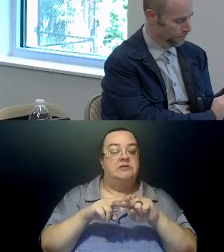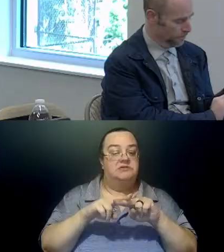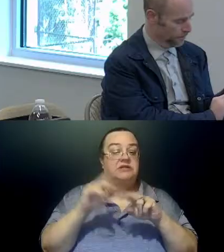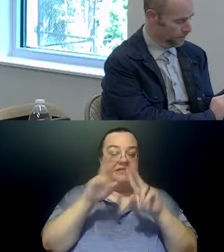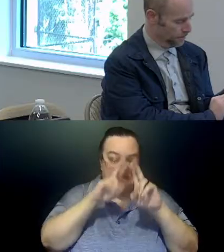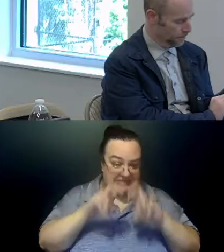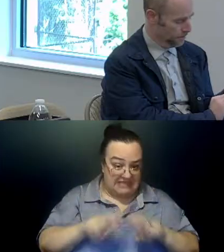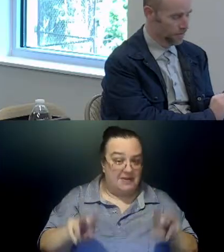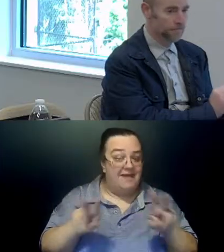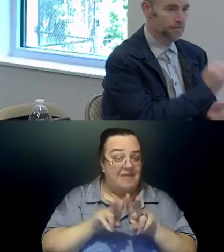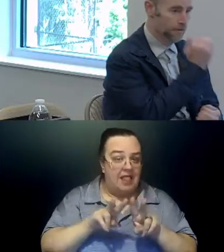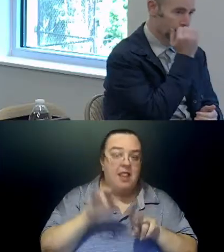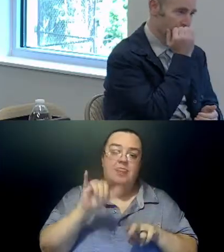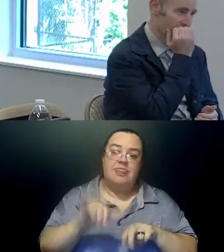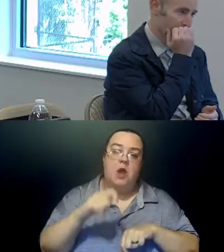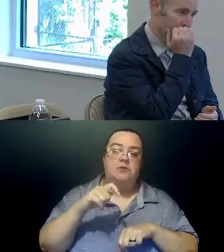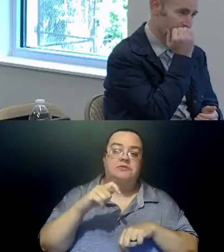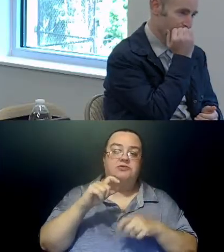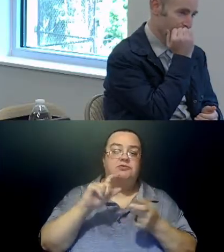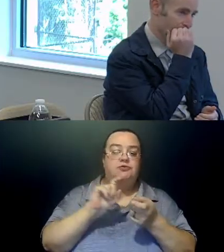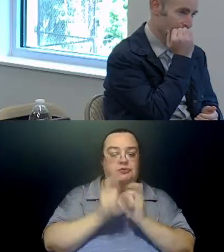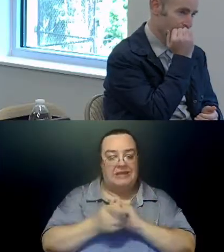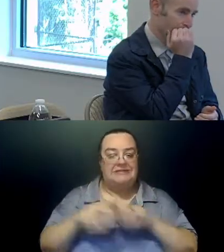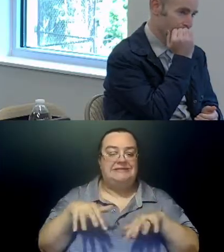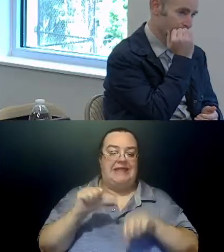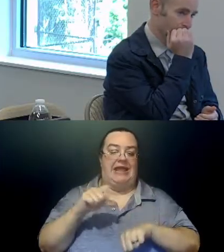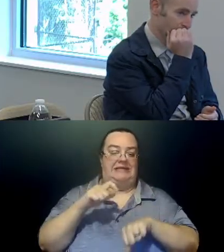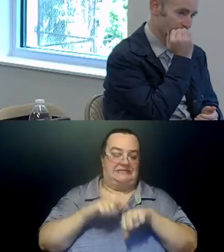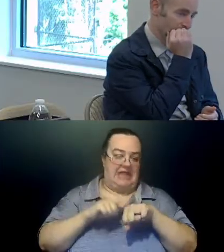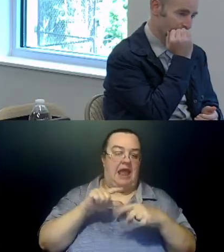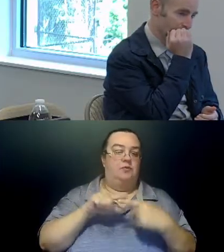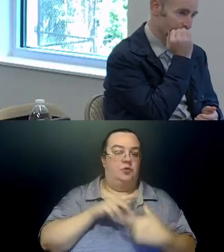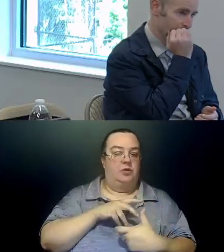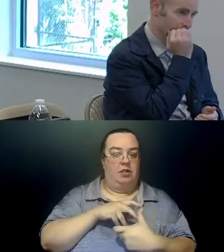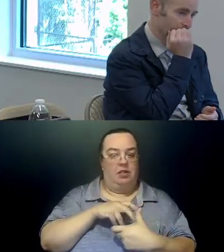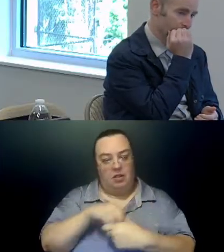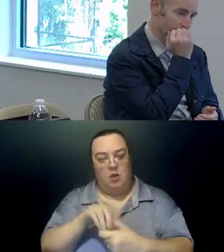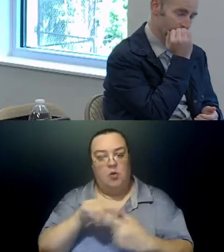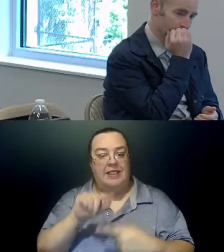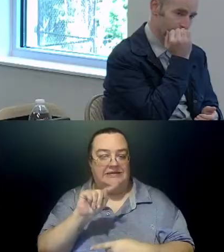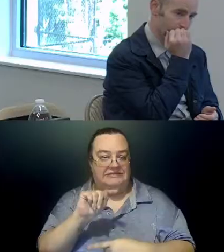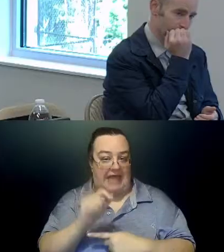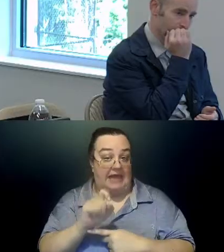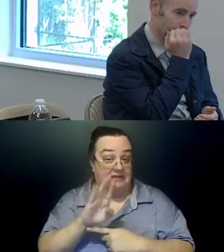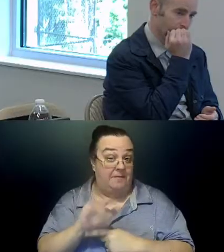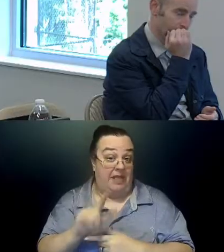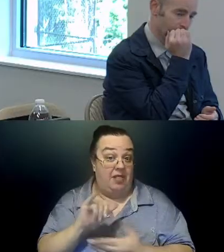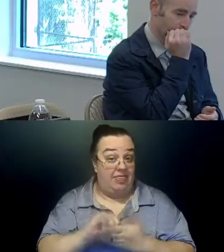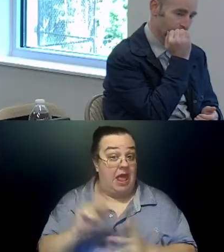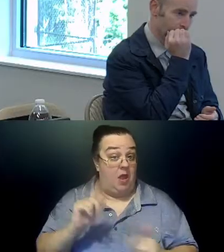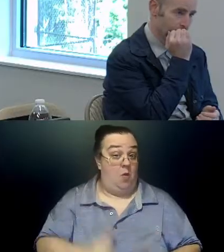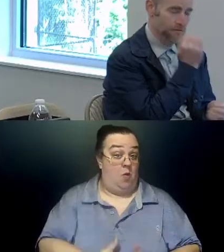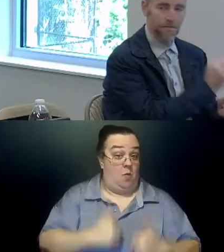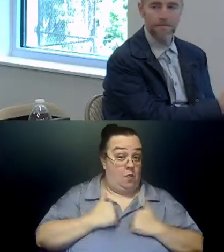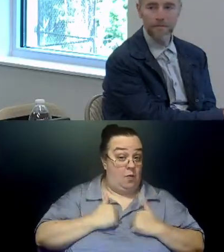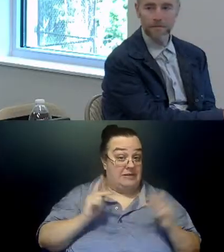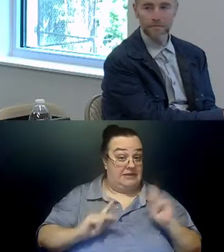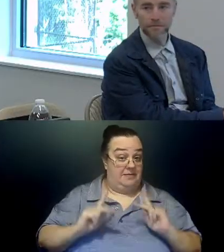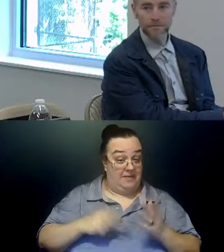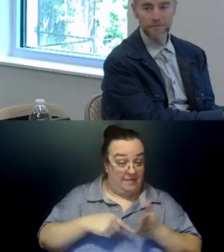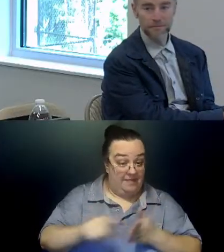changes take time to phase into the tax bill that residents pay. And the last 3 years, there's